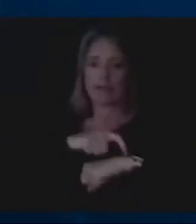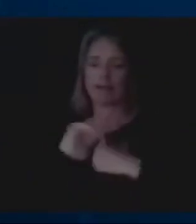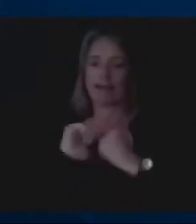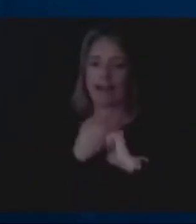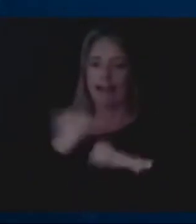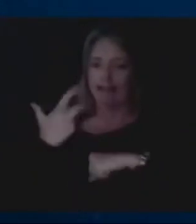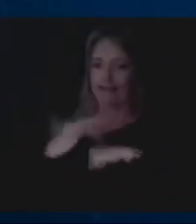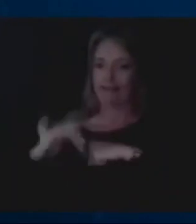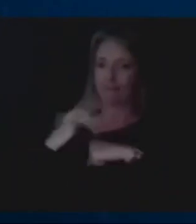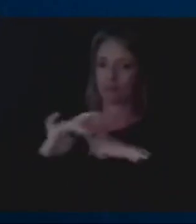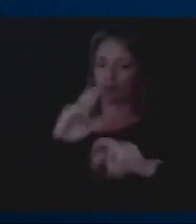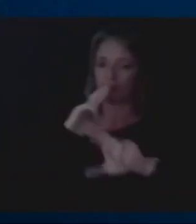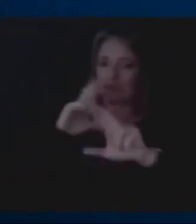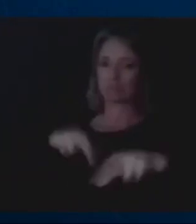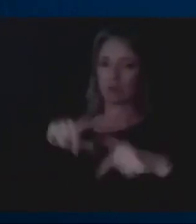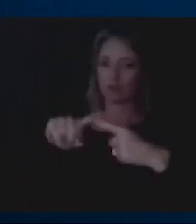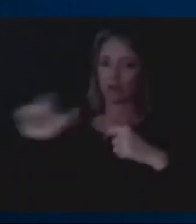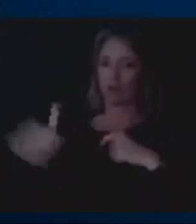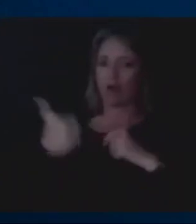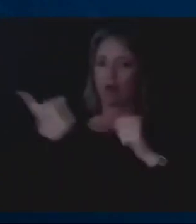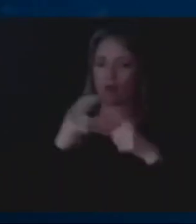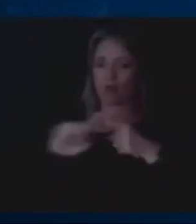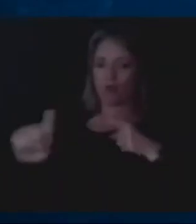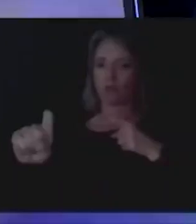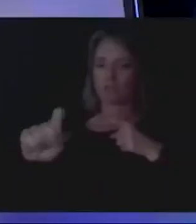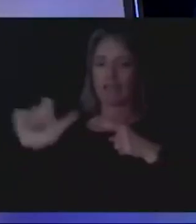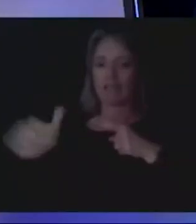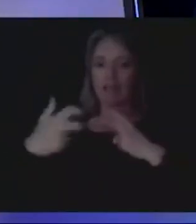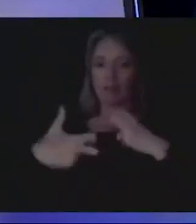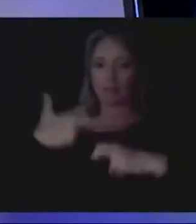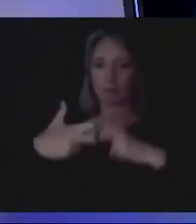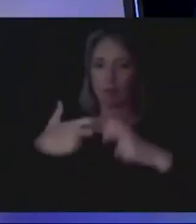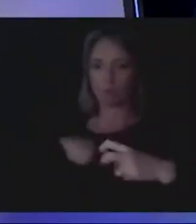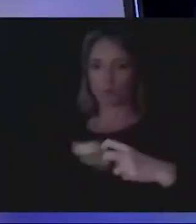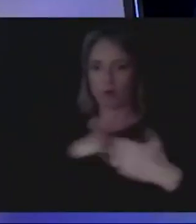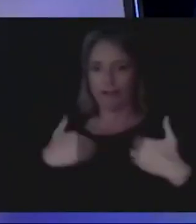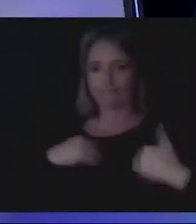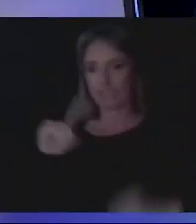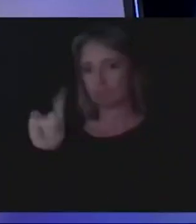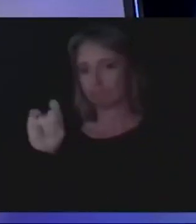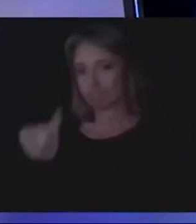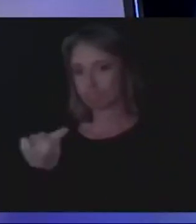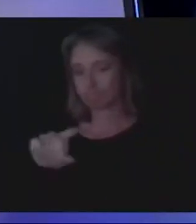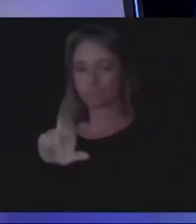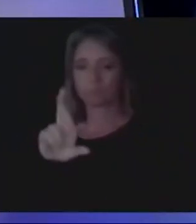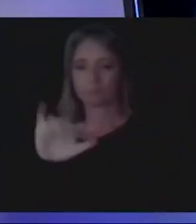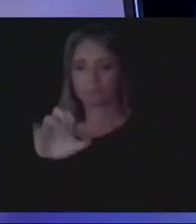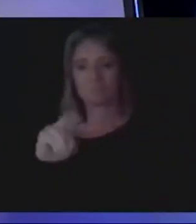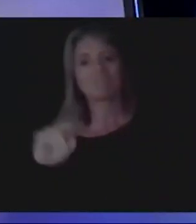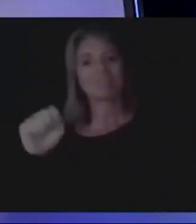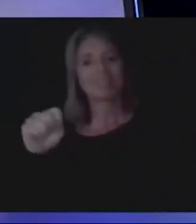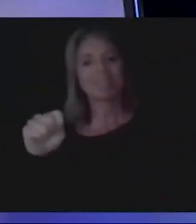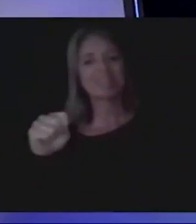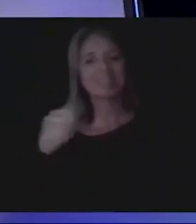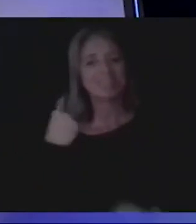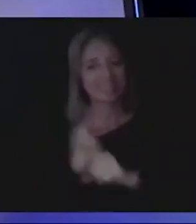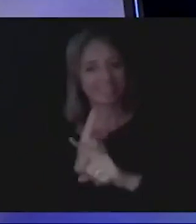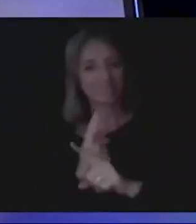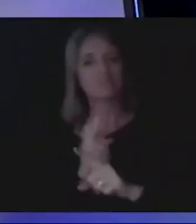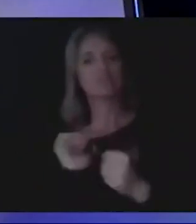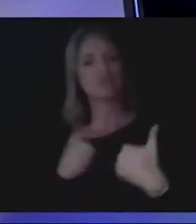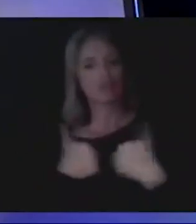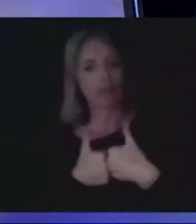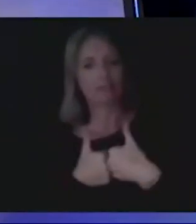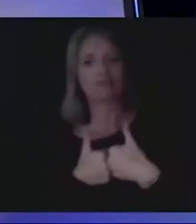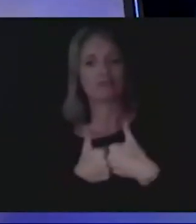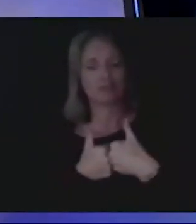other calls, or is this just another problem we're having? Ryan, that is the problem, isn't it? That's the challenge. There are places